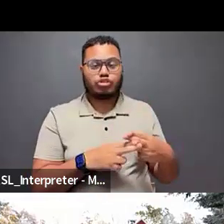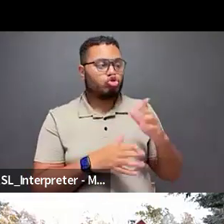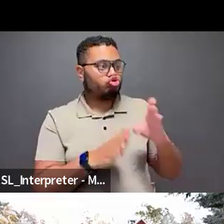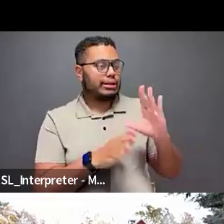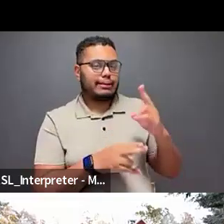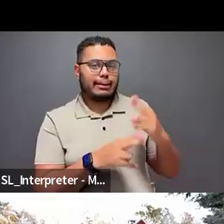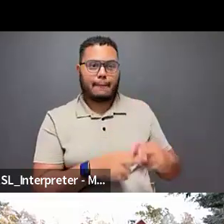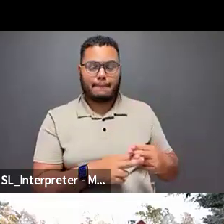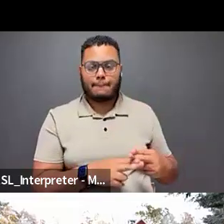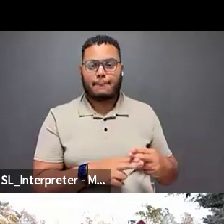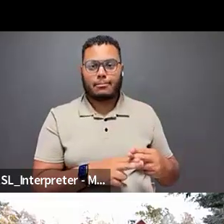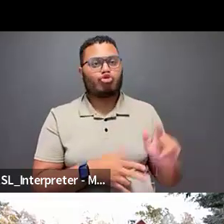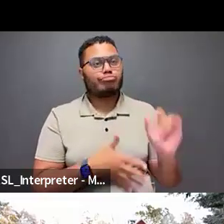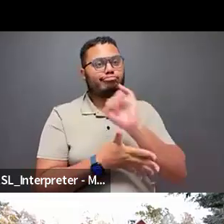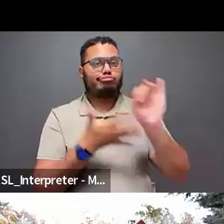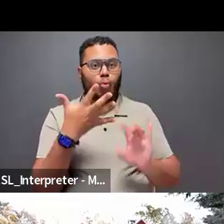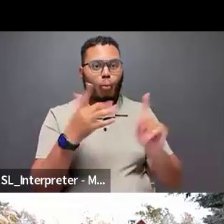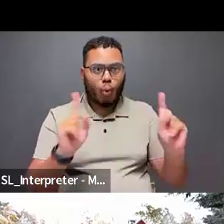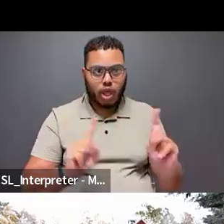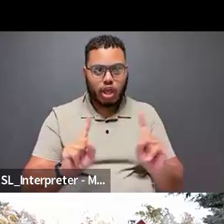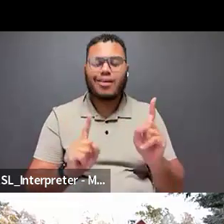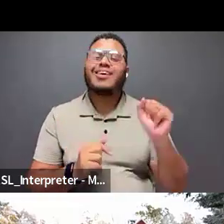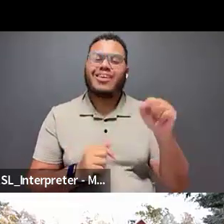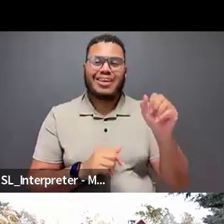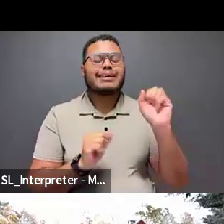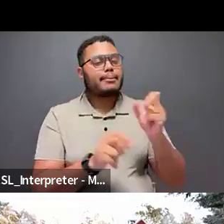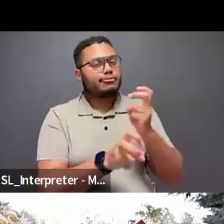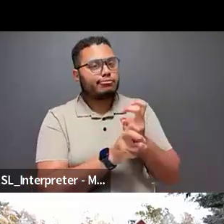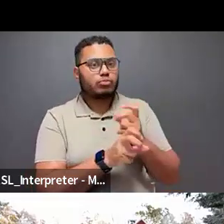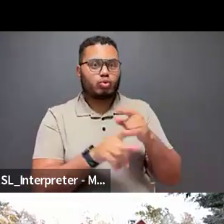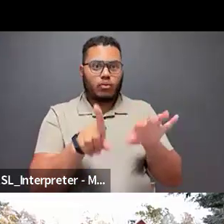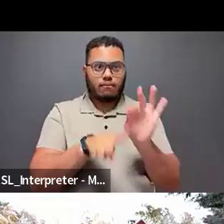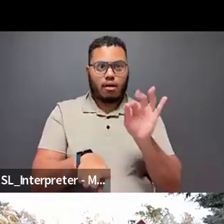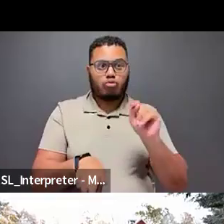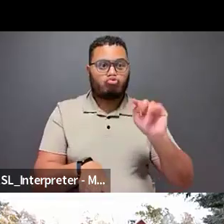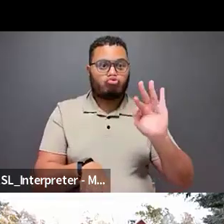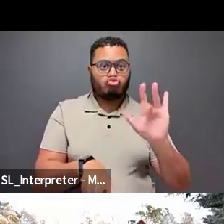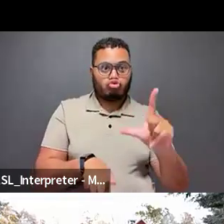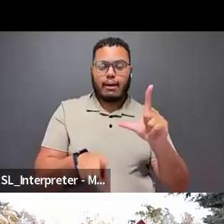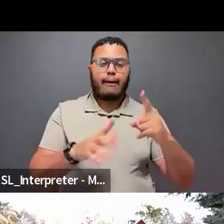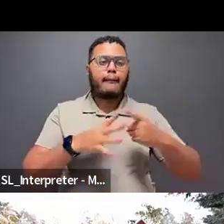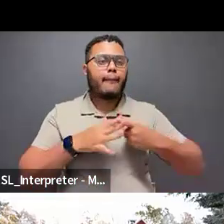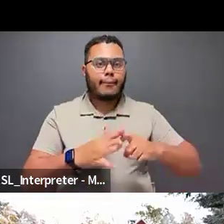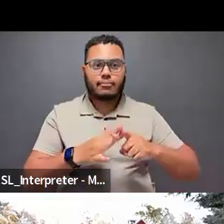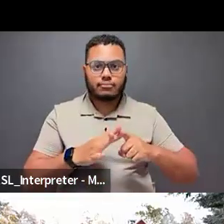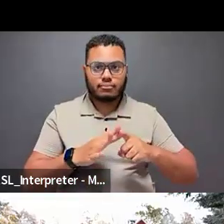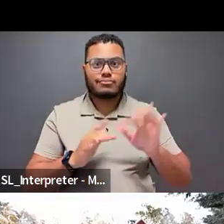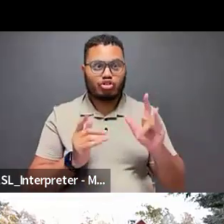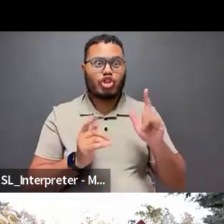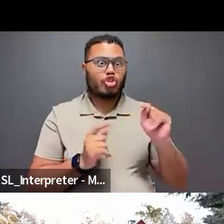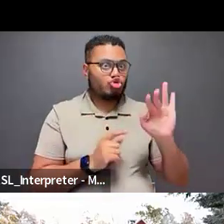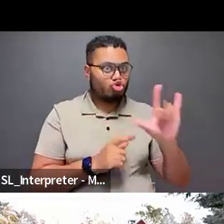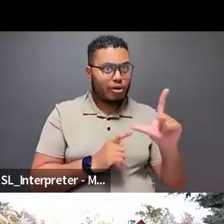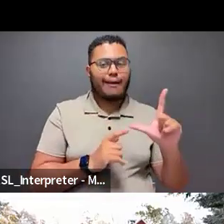Absolutely. I will say we have heard that a lot. It can be really hard to find a trailhead sometimes, including on the trail visits we have been on this